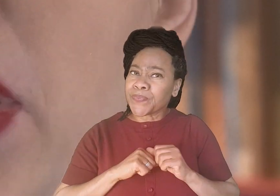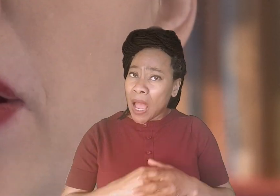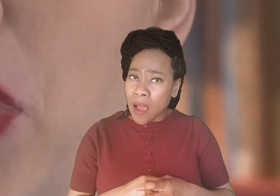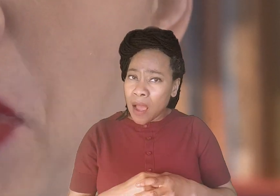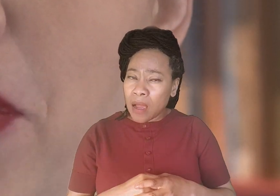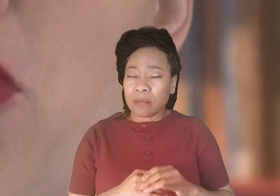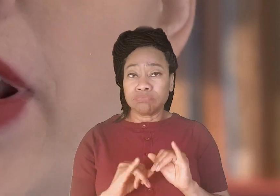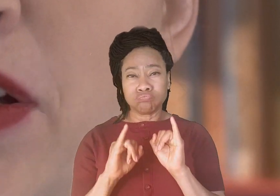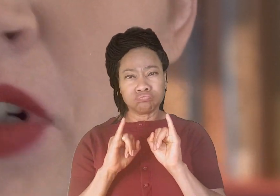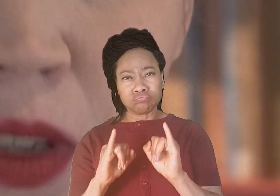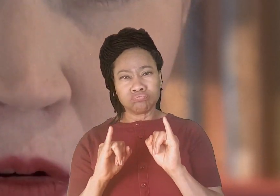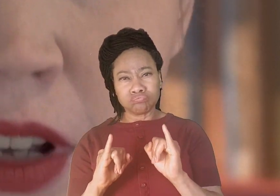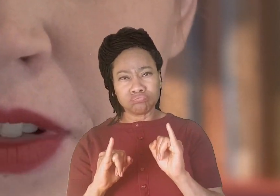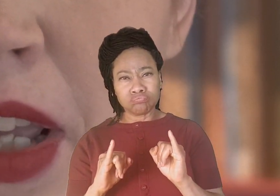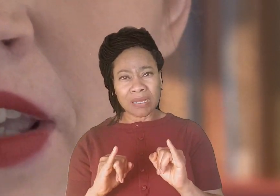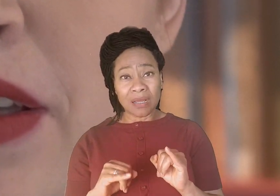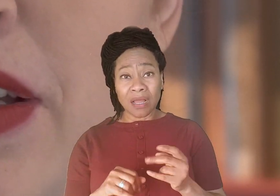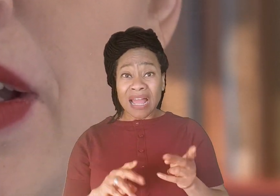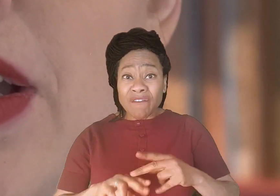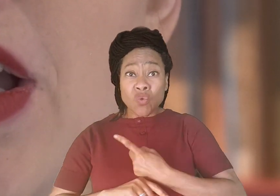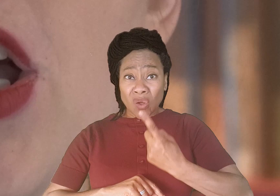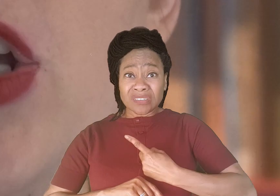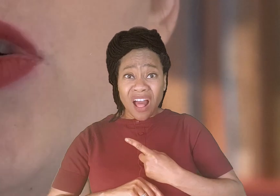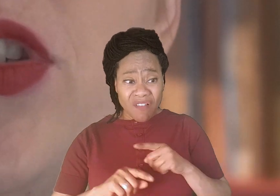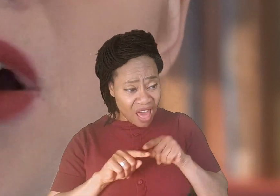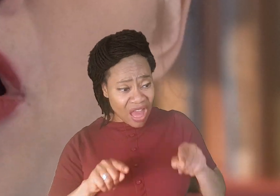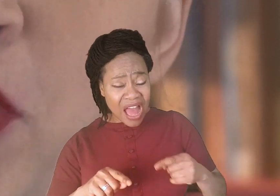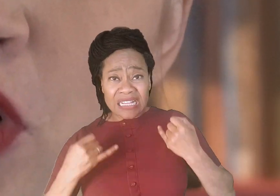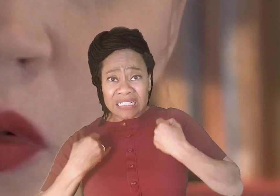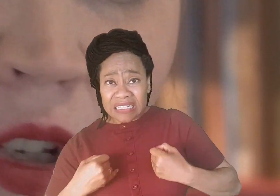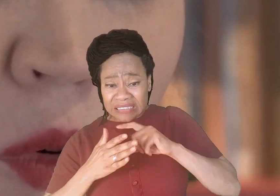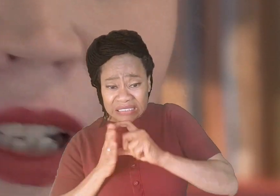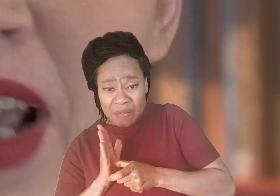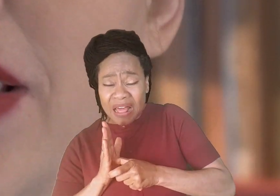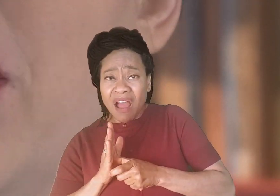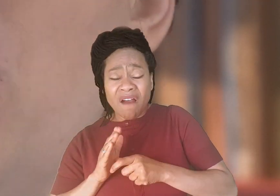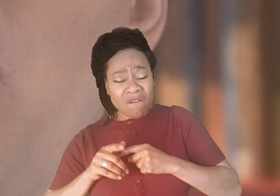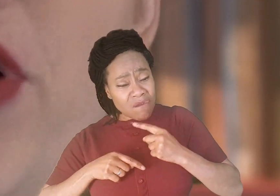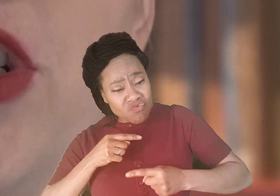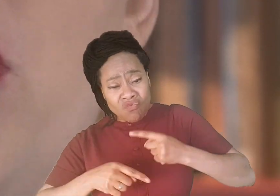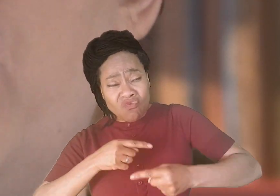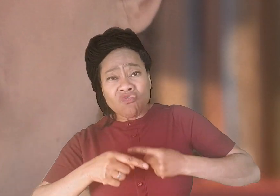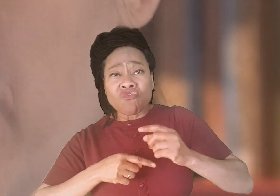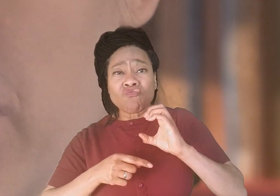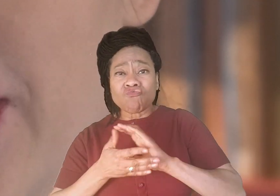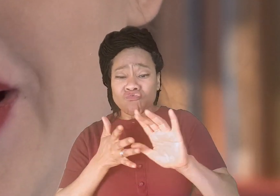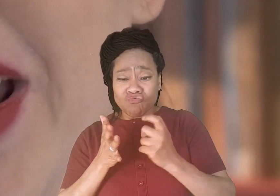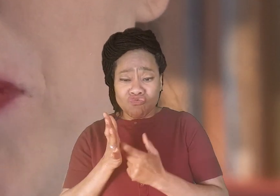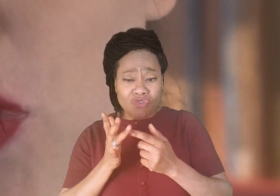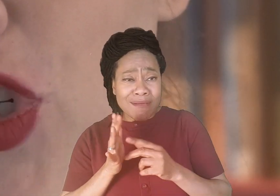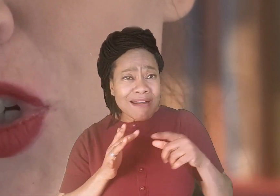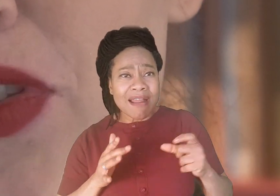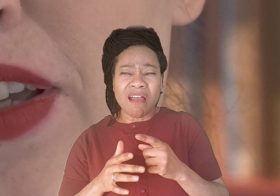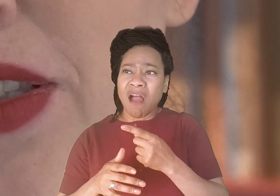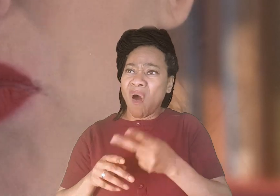particularly galling when you have a chronic illness and chronic fatigue. You're so often told that you're lazy or indulging your illness and